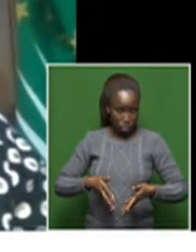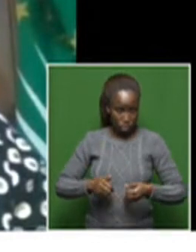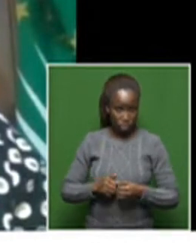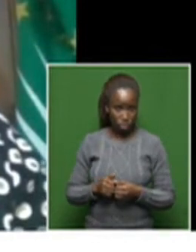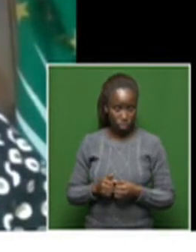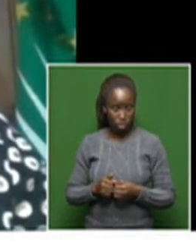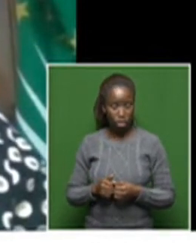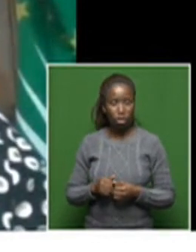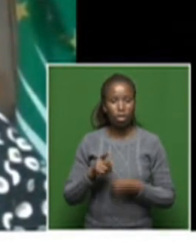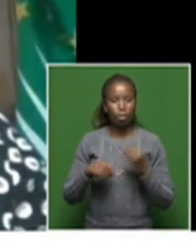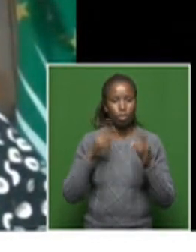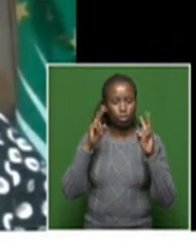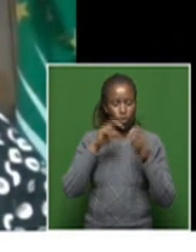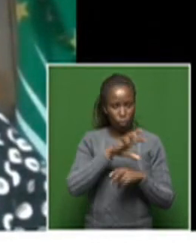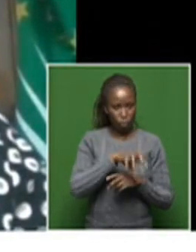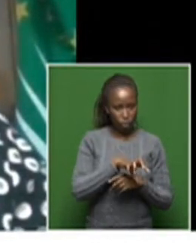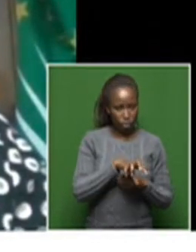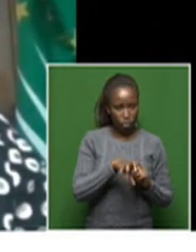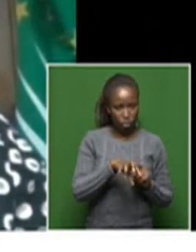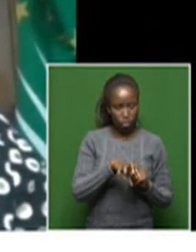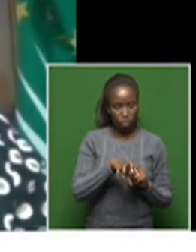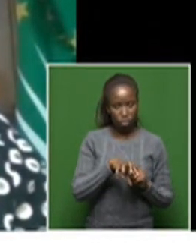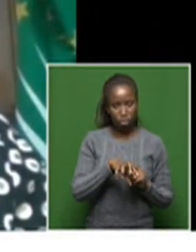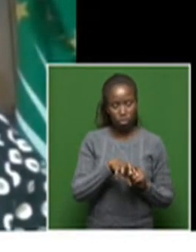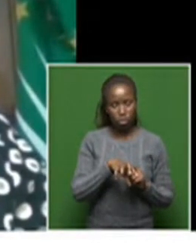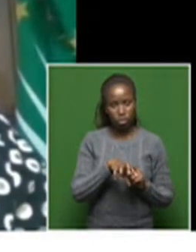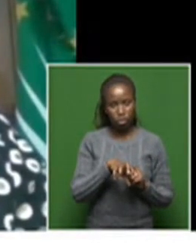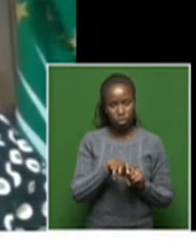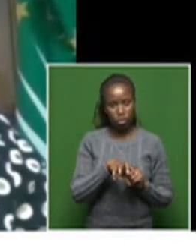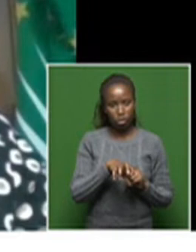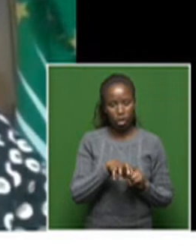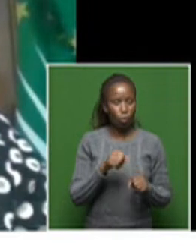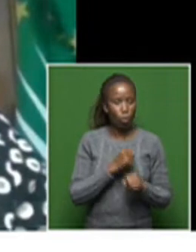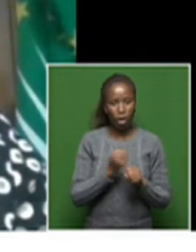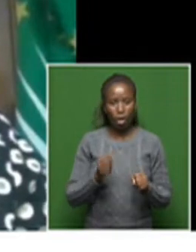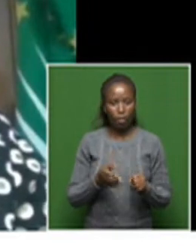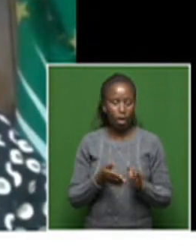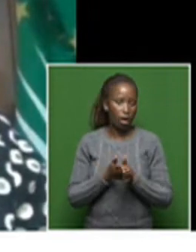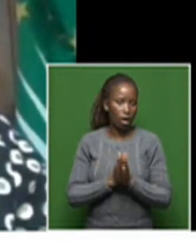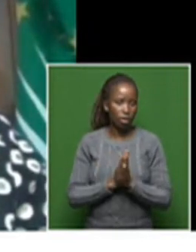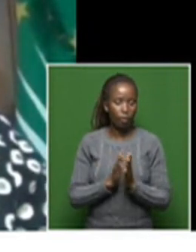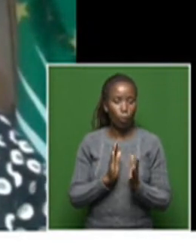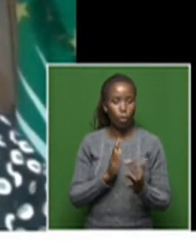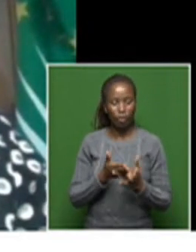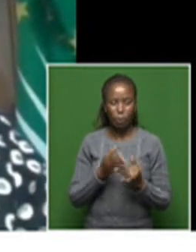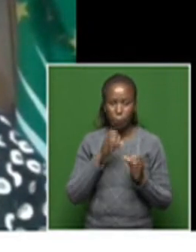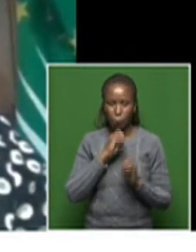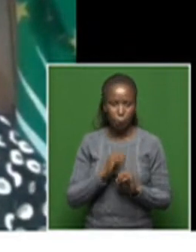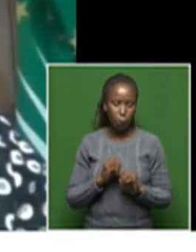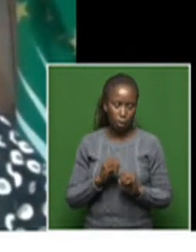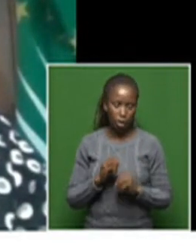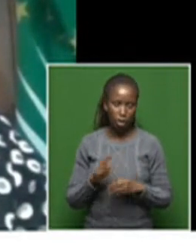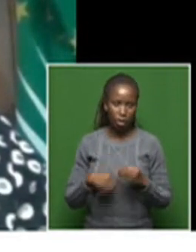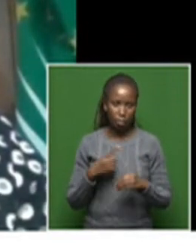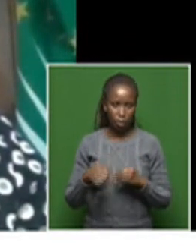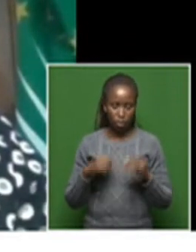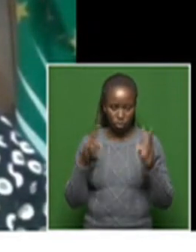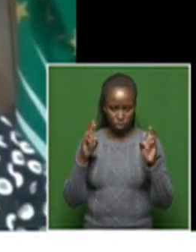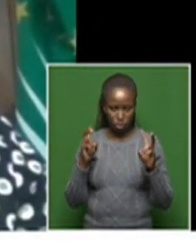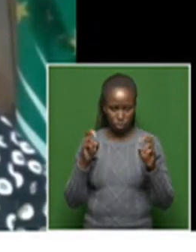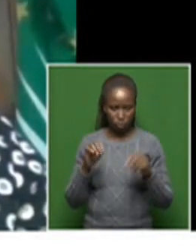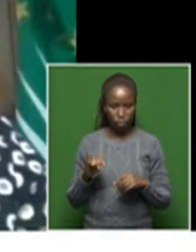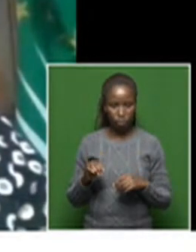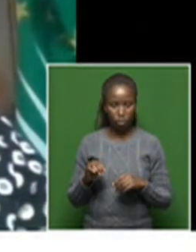the province, we've not received the request for intervening in terms of the